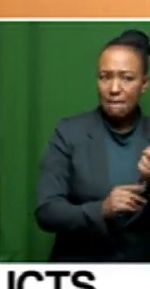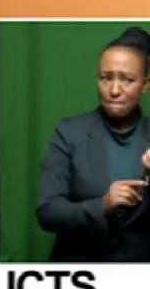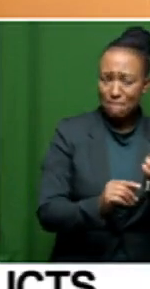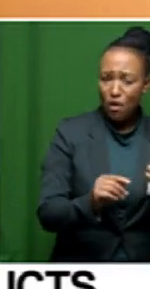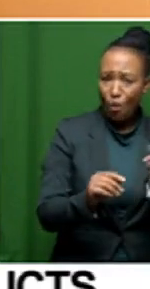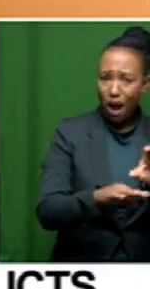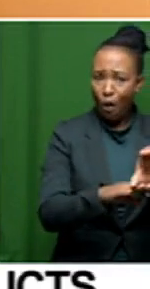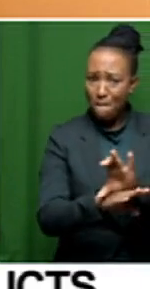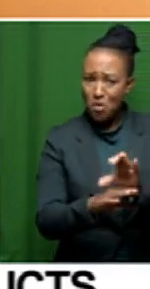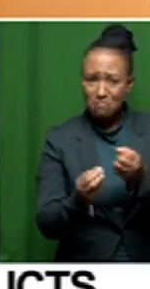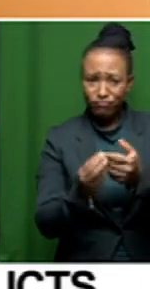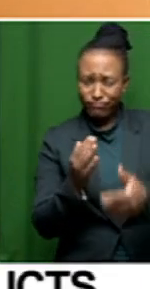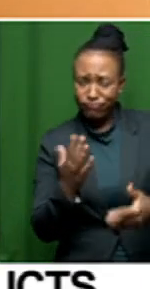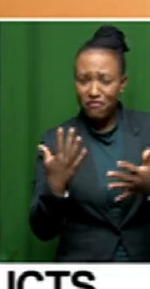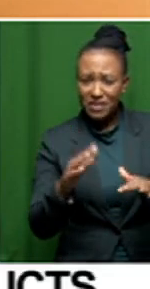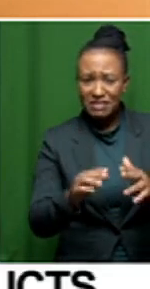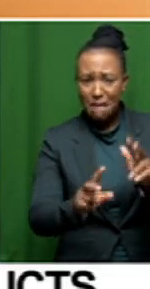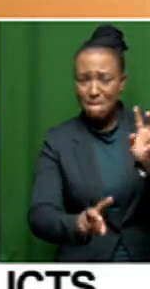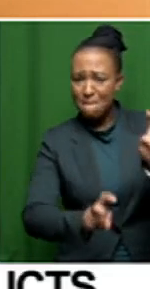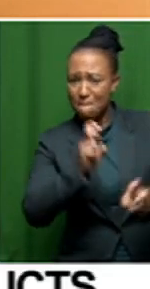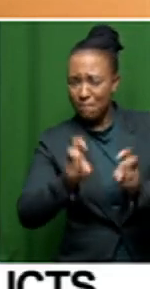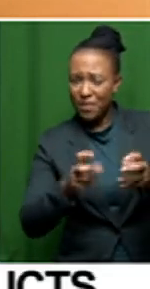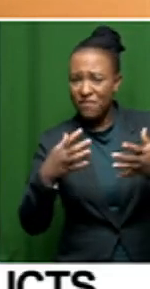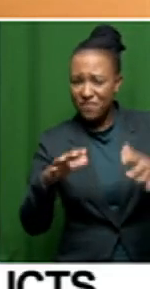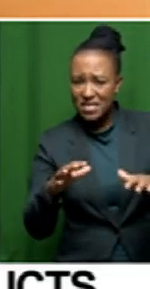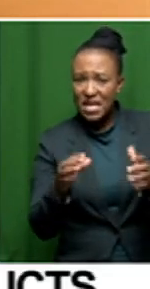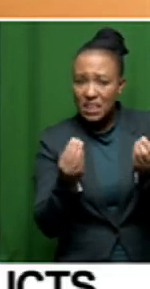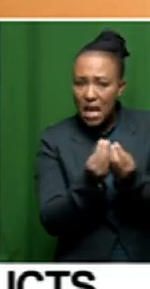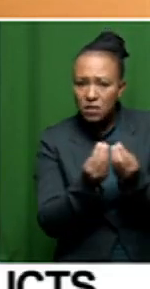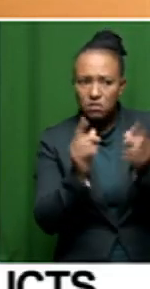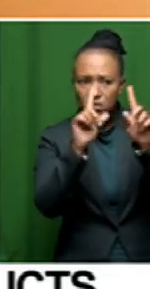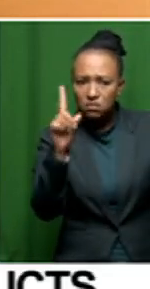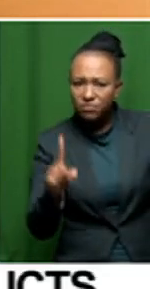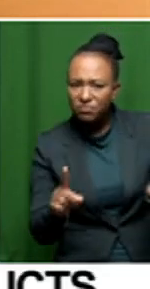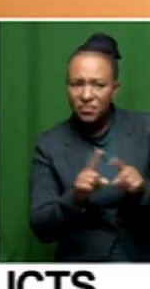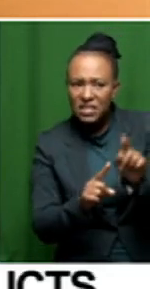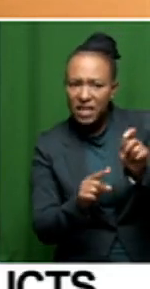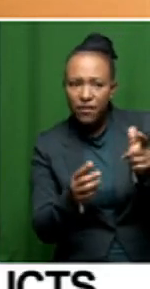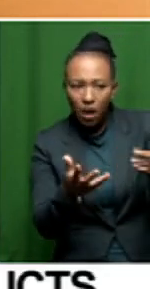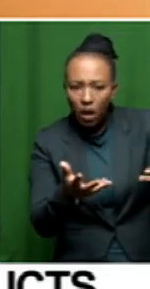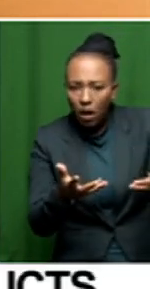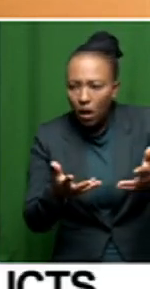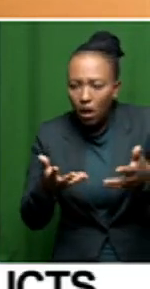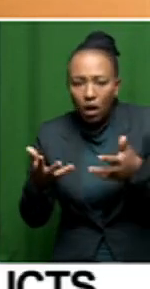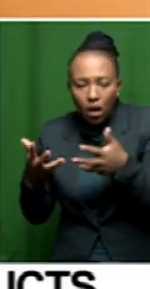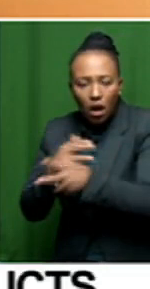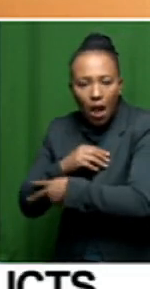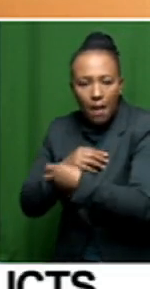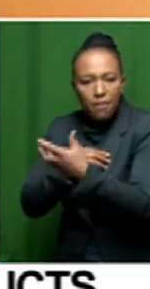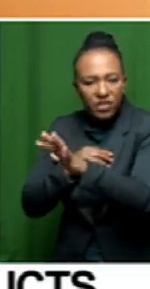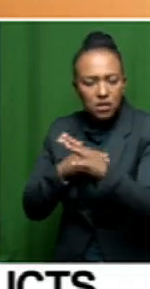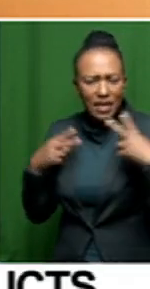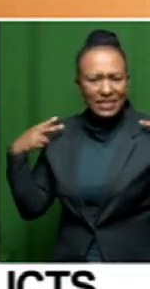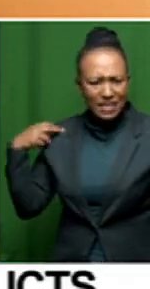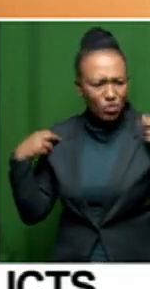few things that conveniently walked out of that facility, in spite of the fact that there is